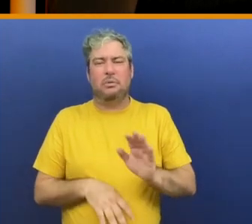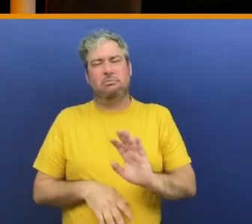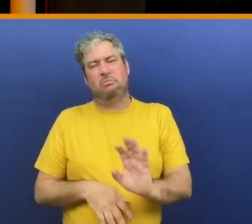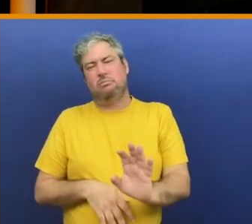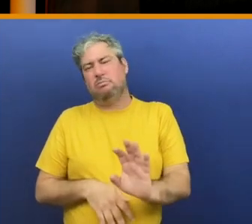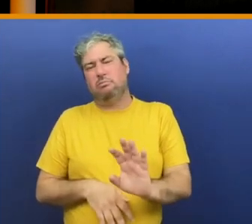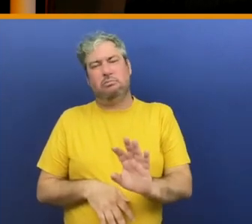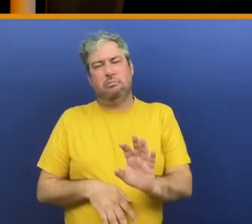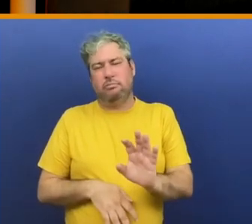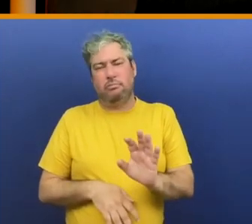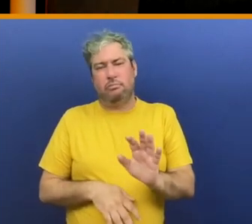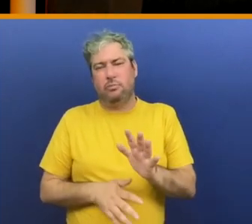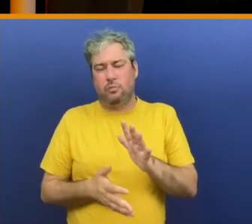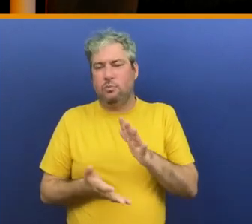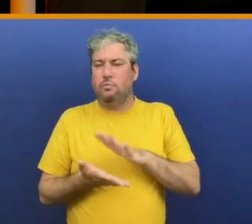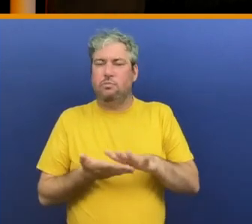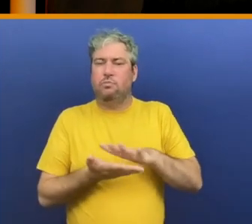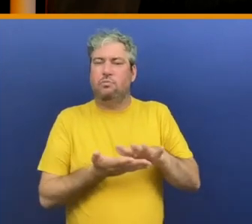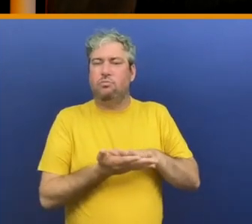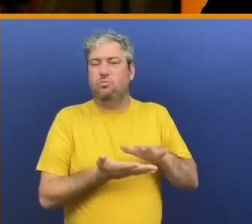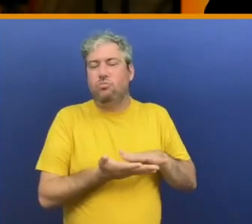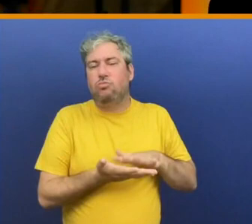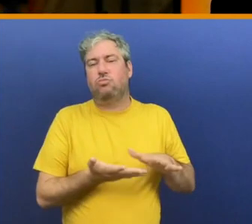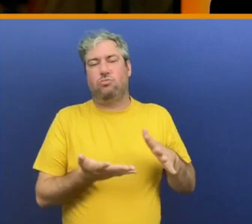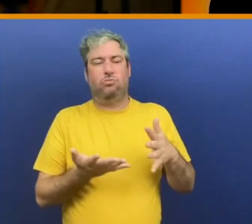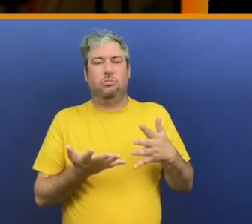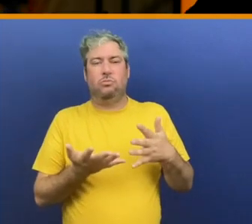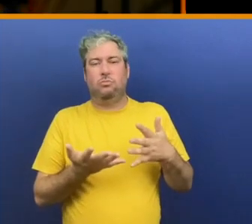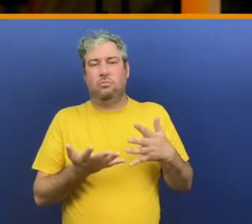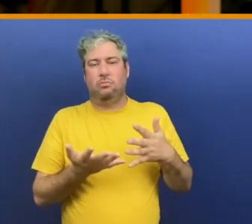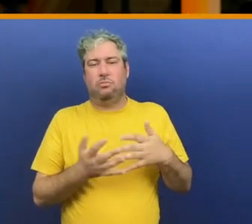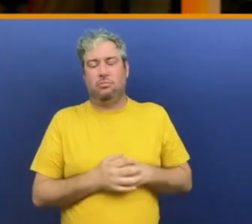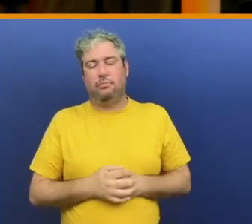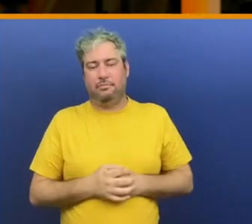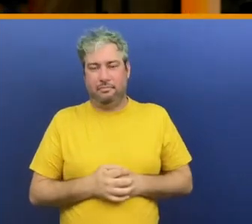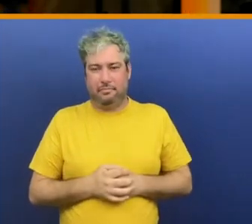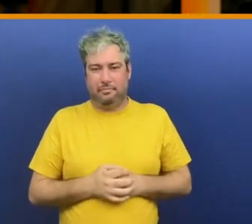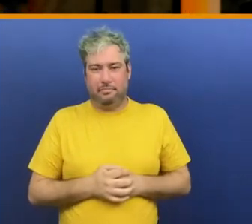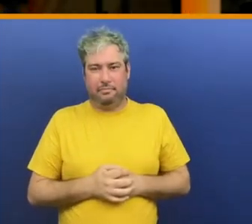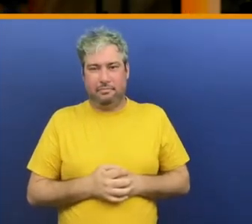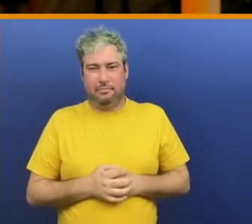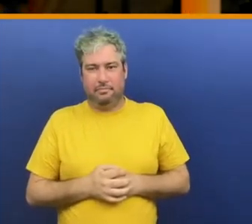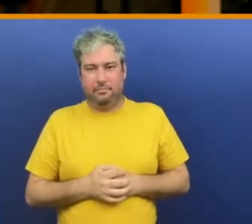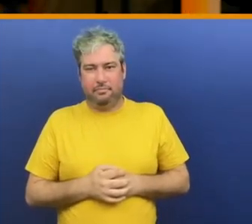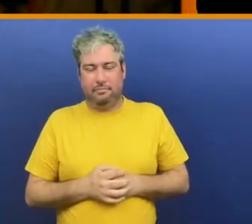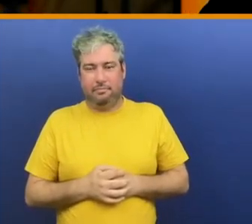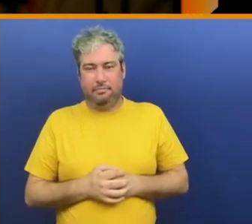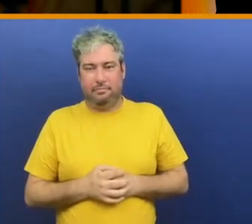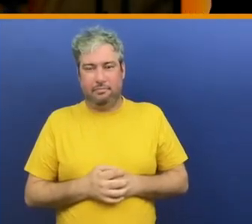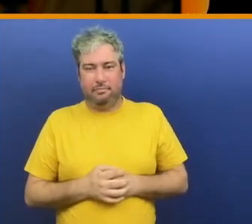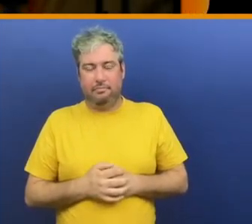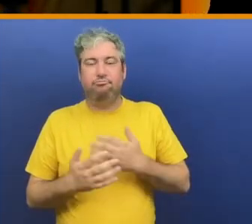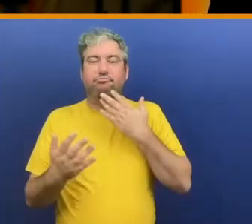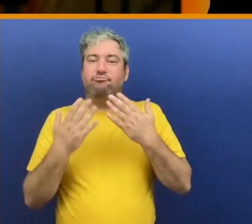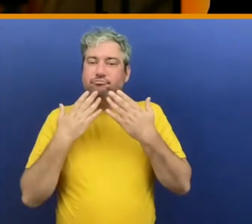Thanks. Thank you very much, Suzanne. Can I ask Lee Dark to stand